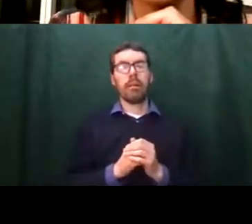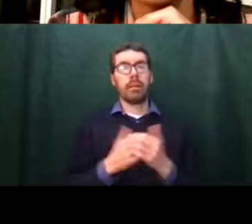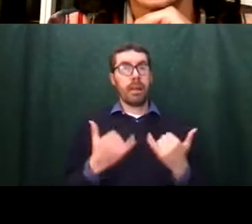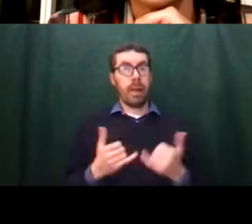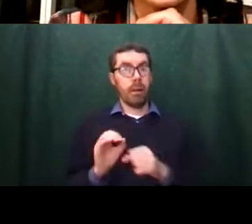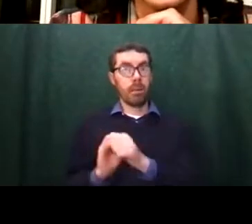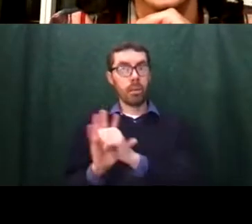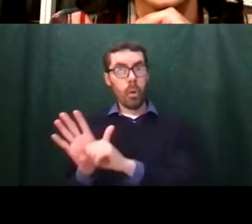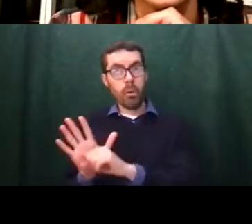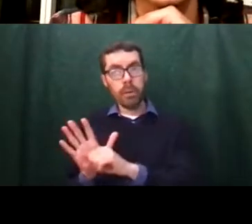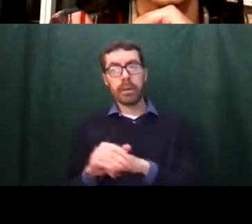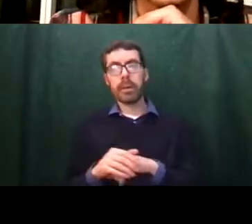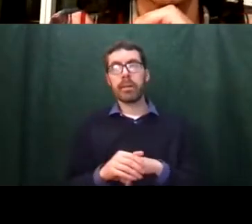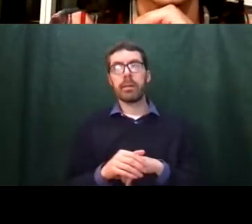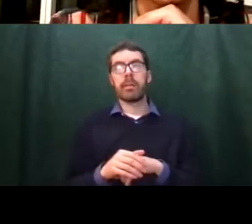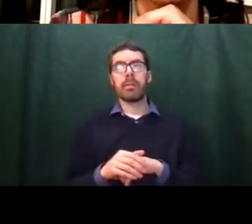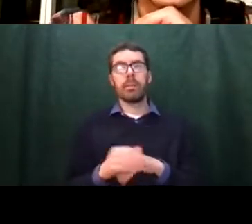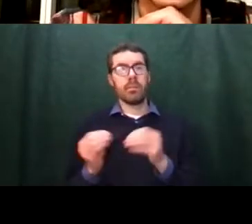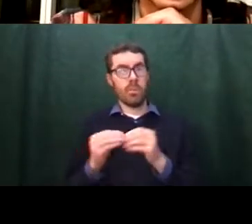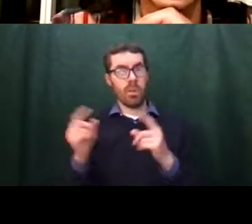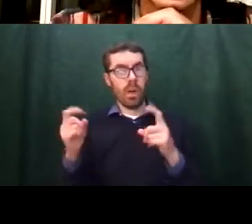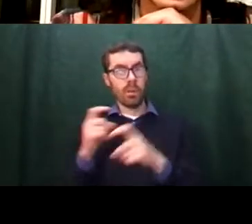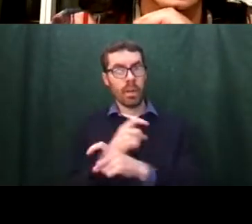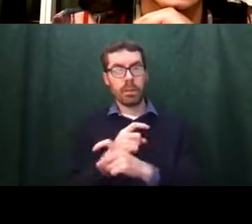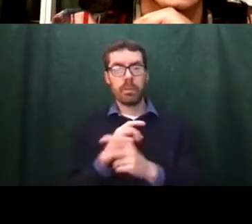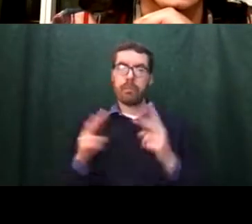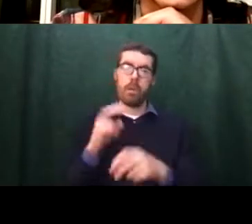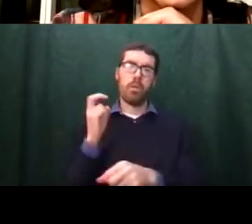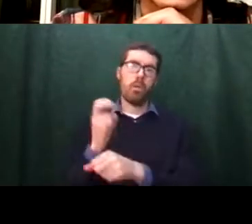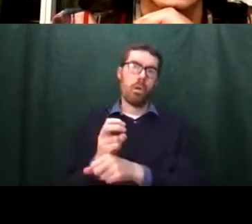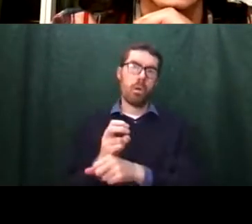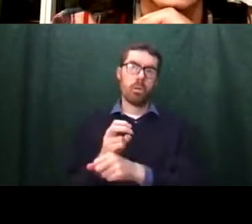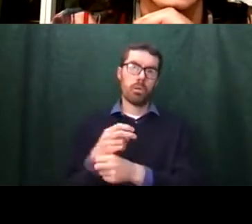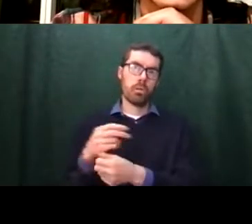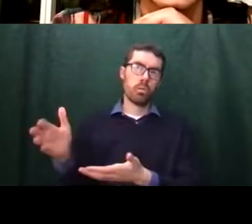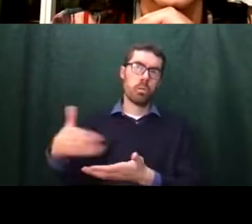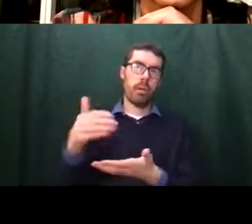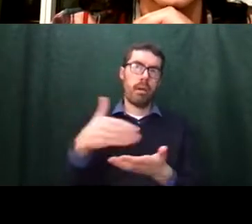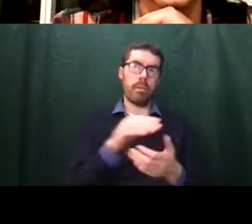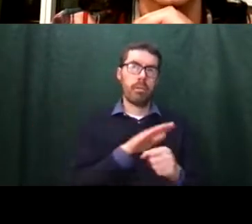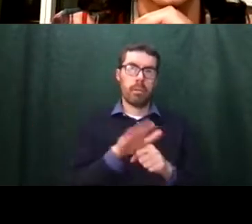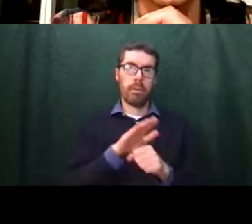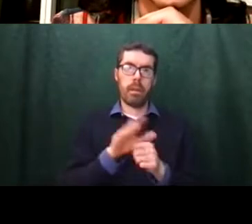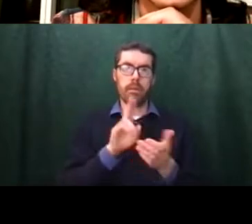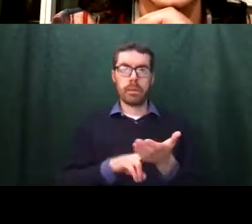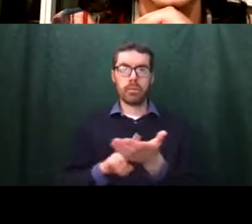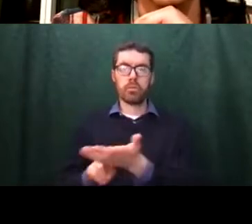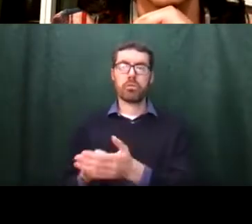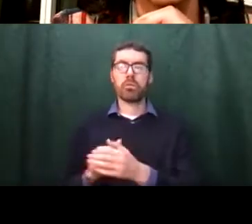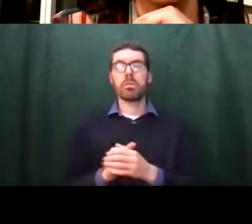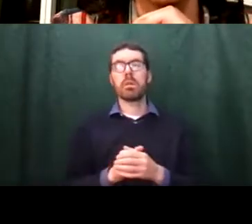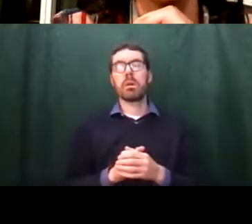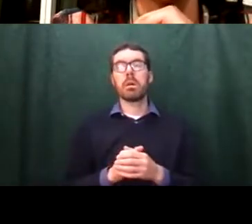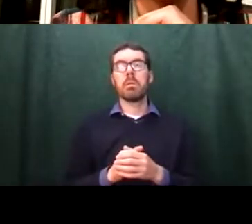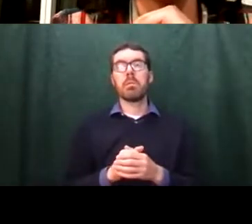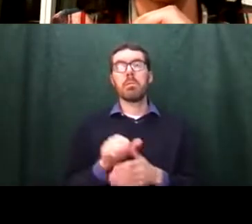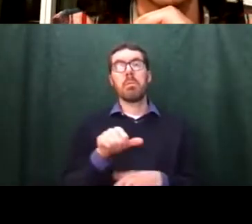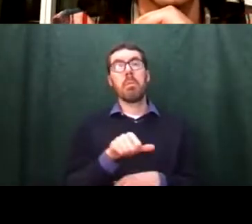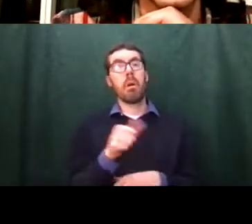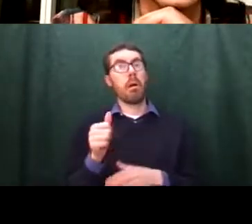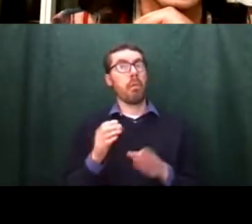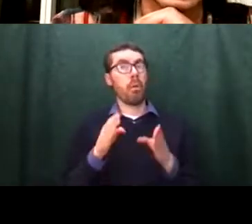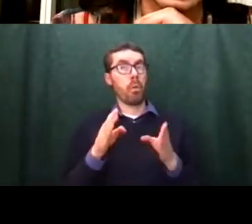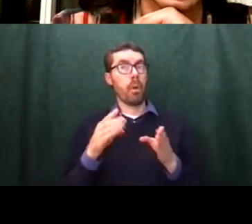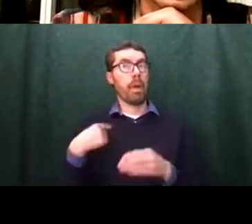and all those complications, that's really hard. And kind of one of the ways that we can get